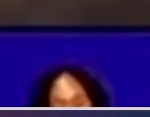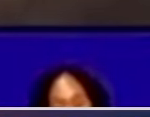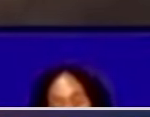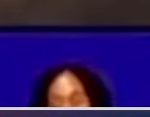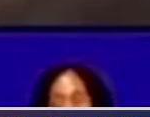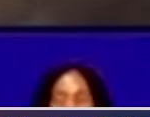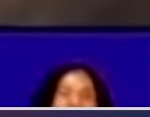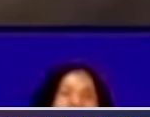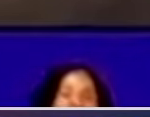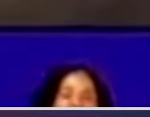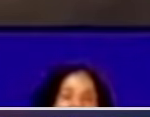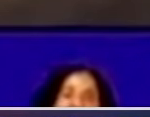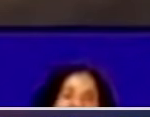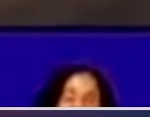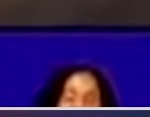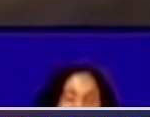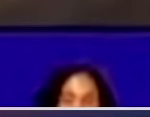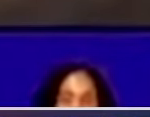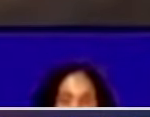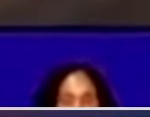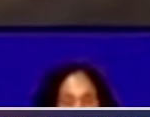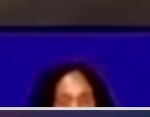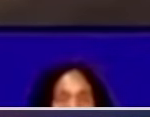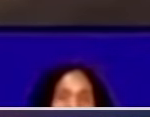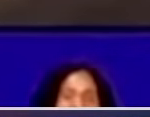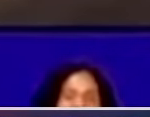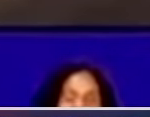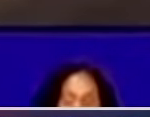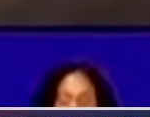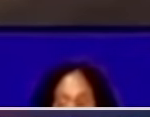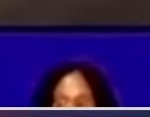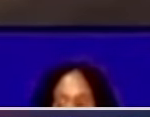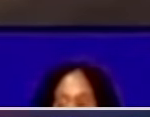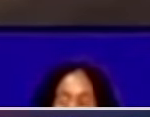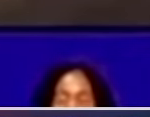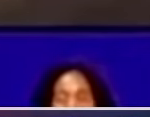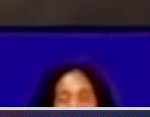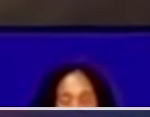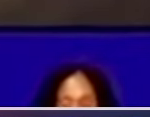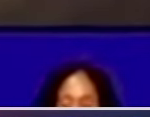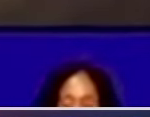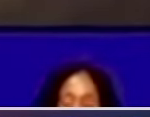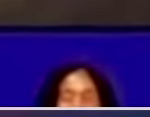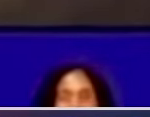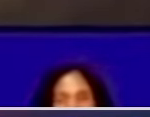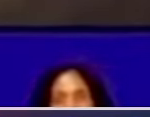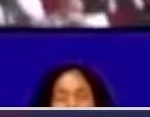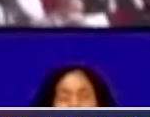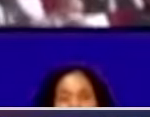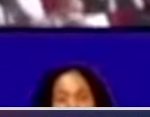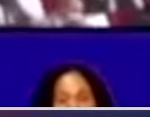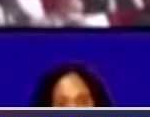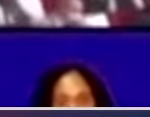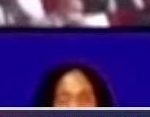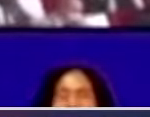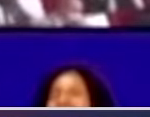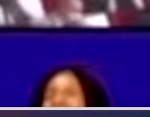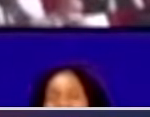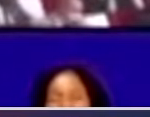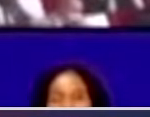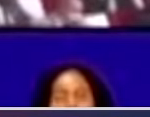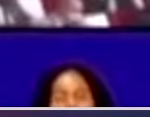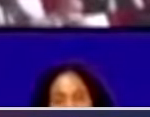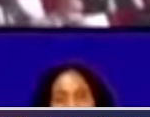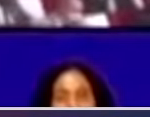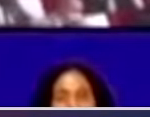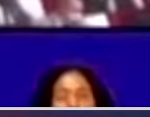Every energy reform, every measure to unshackle our economy, every intention to support small businesses is